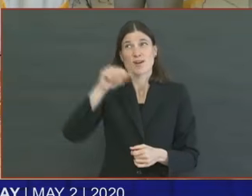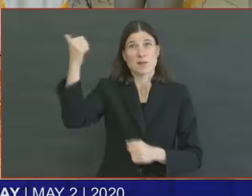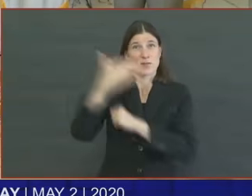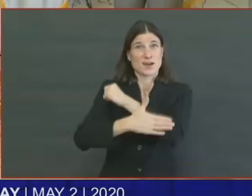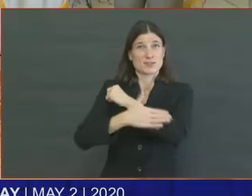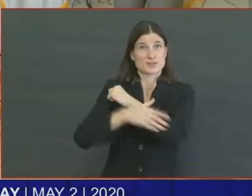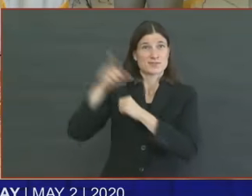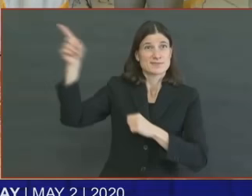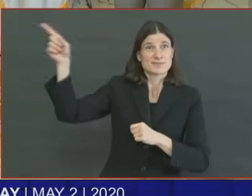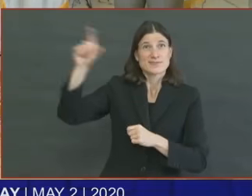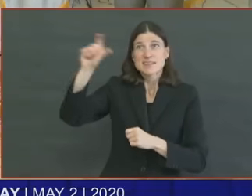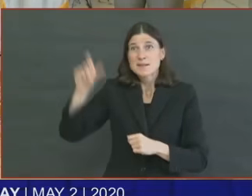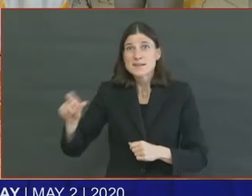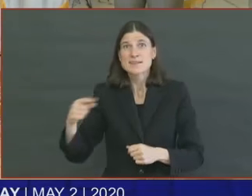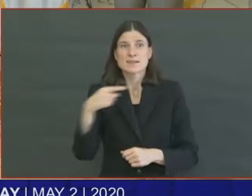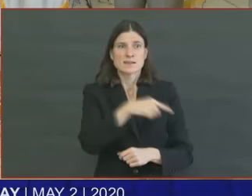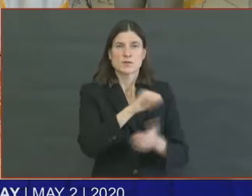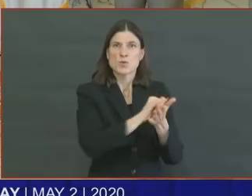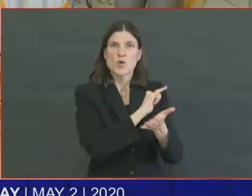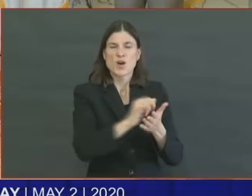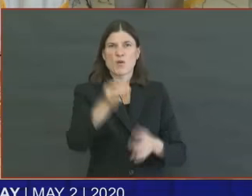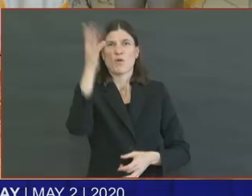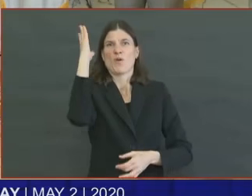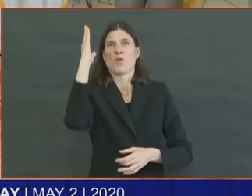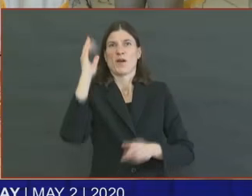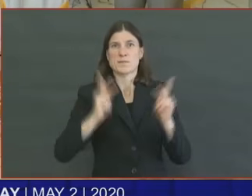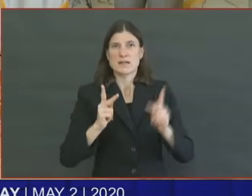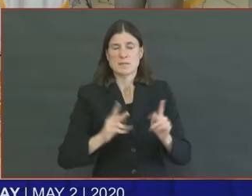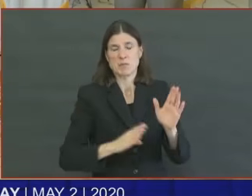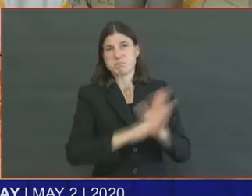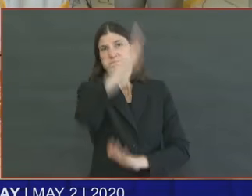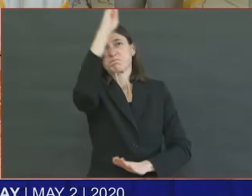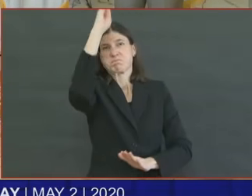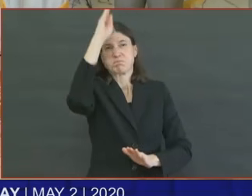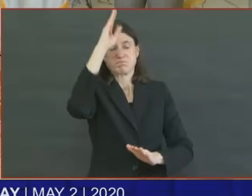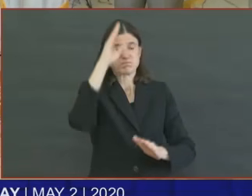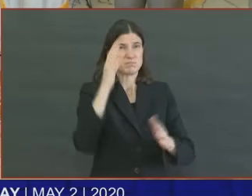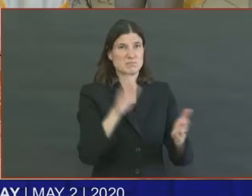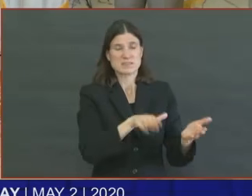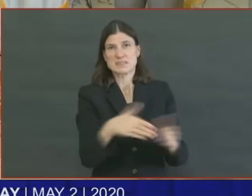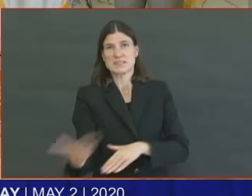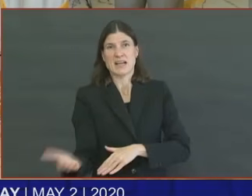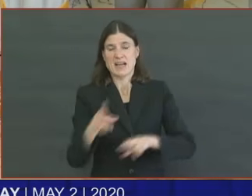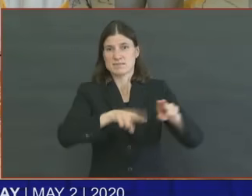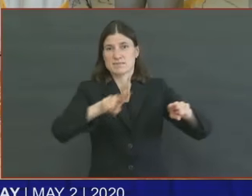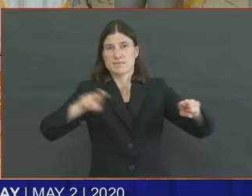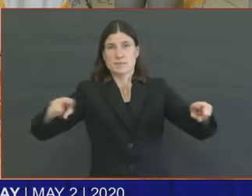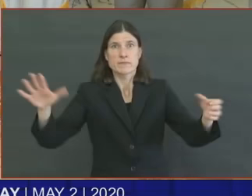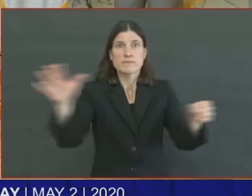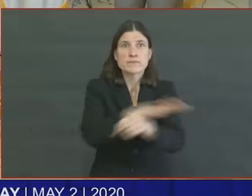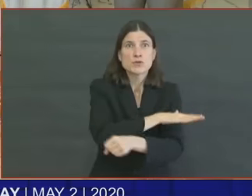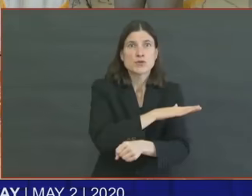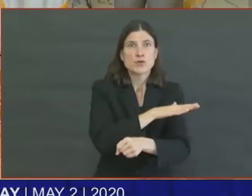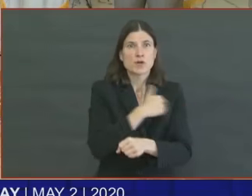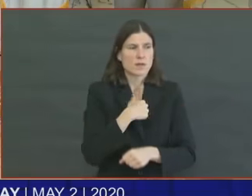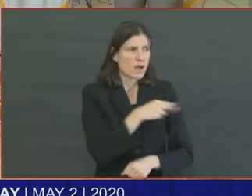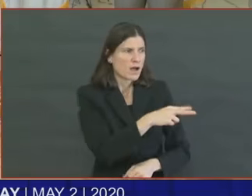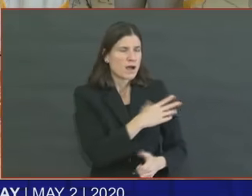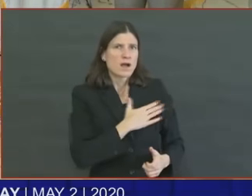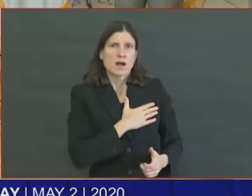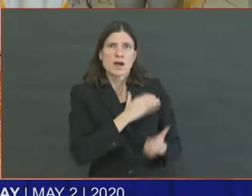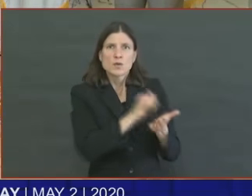have lived through some of the horrible days of this were very real, and we don't want to see that